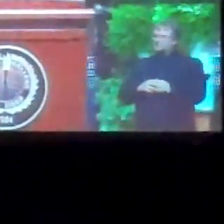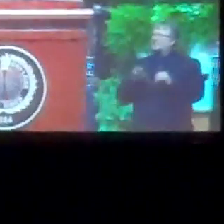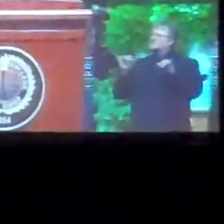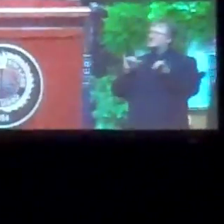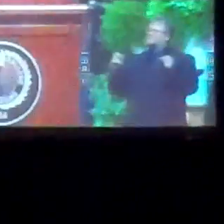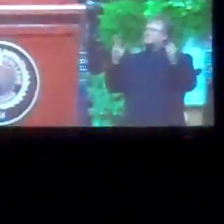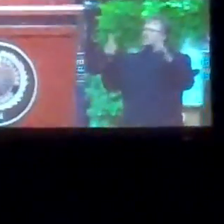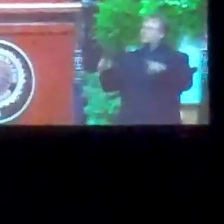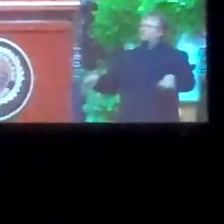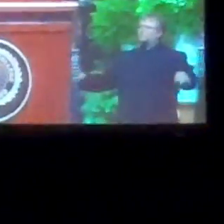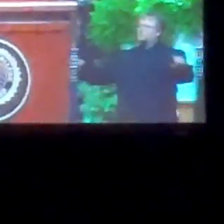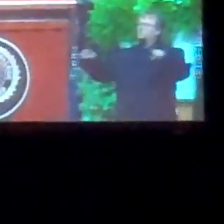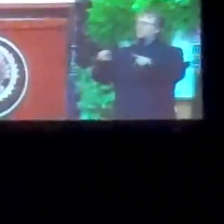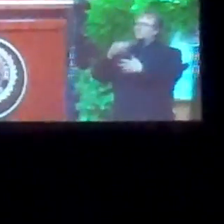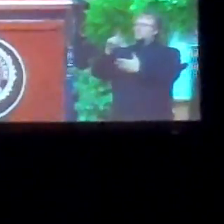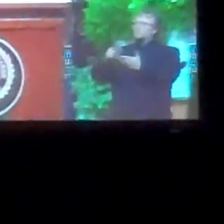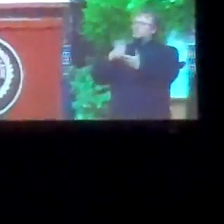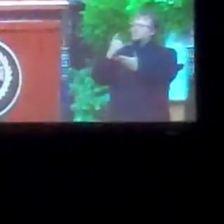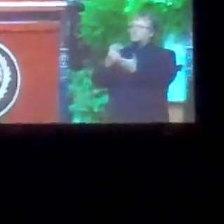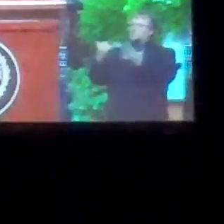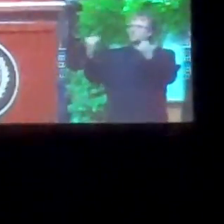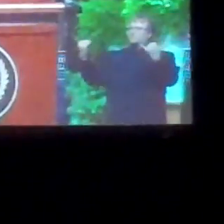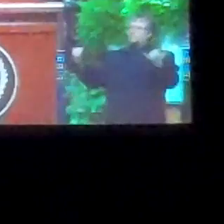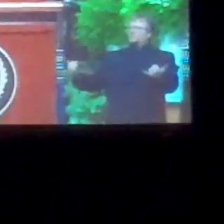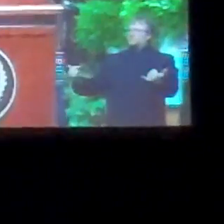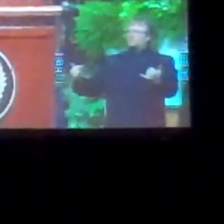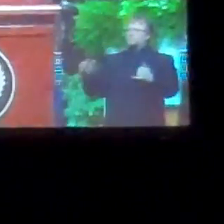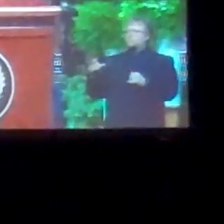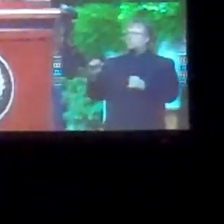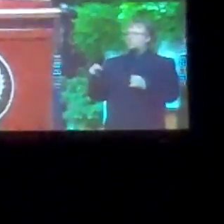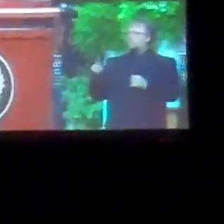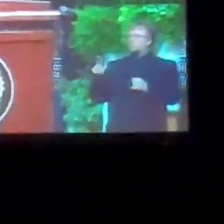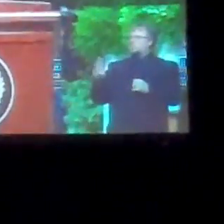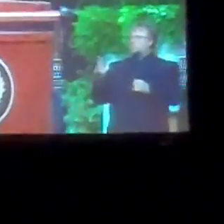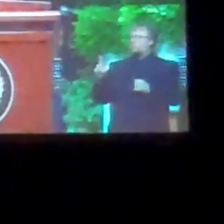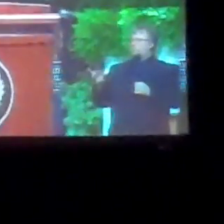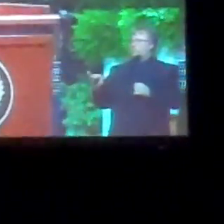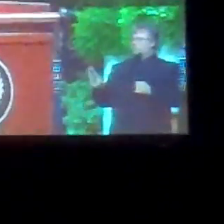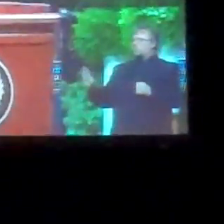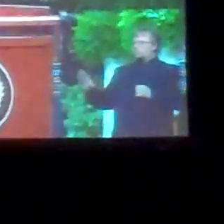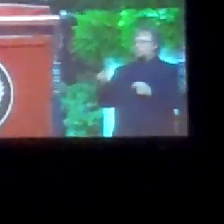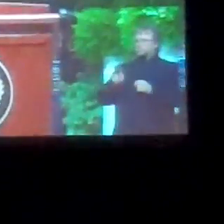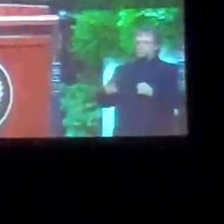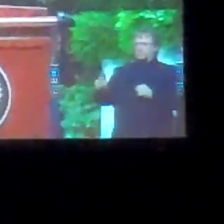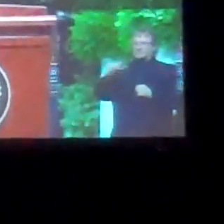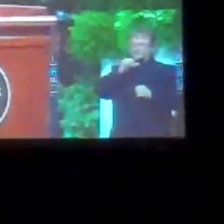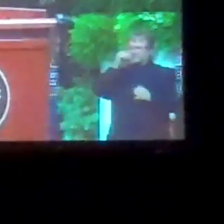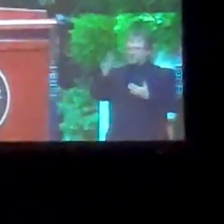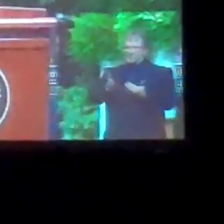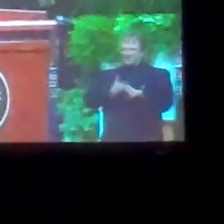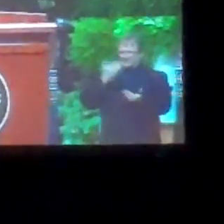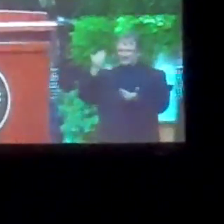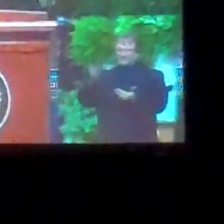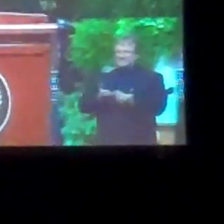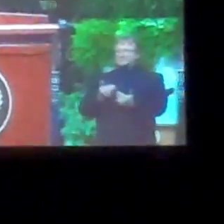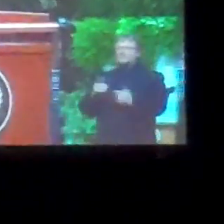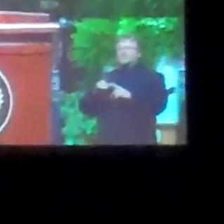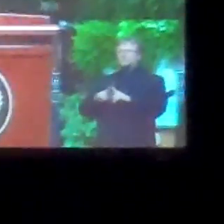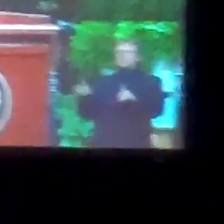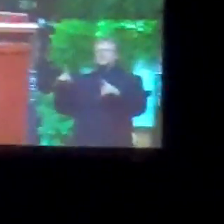of you who are graduating today, Aubrey's journey has not been an easy one, but